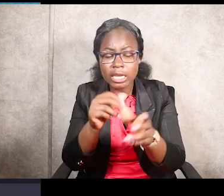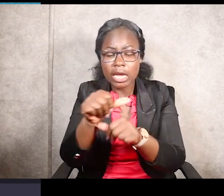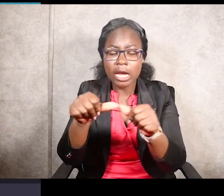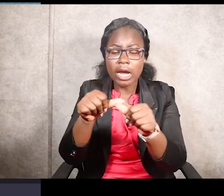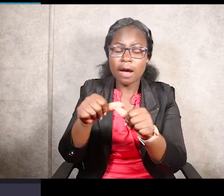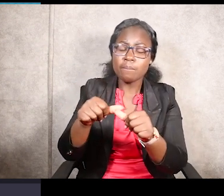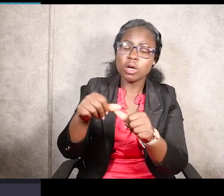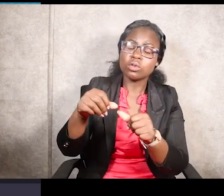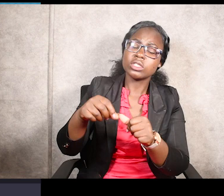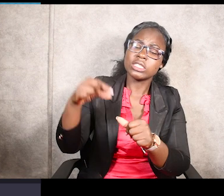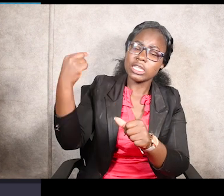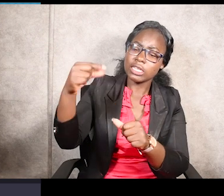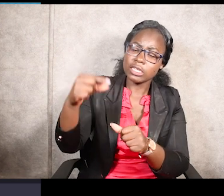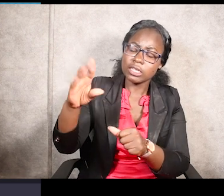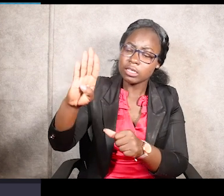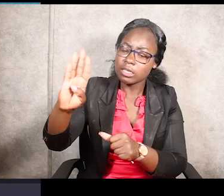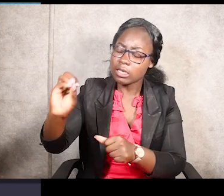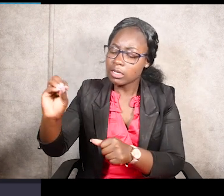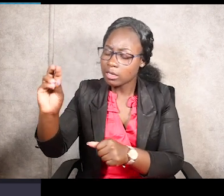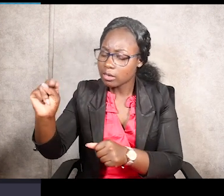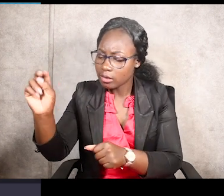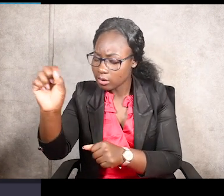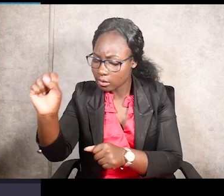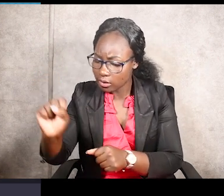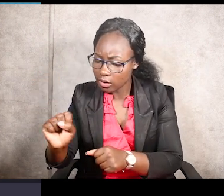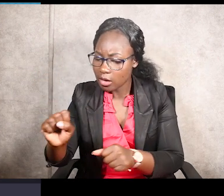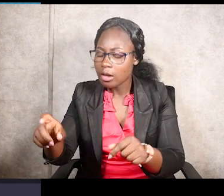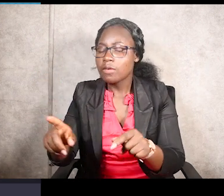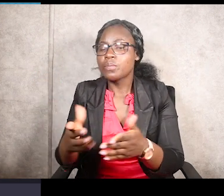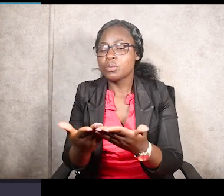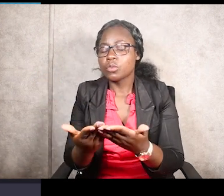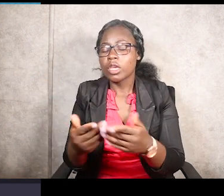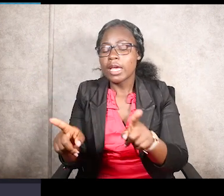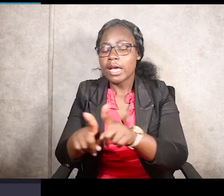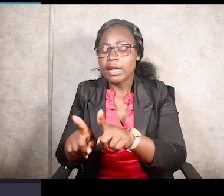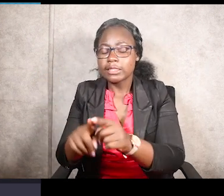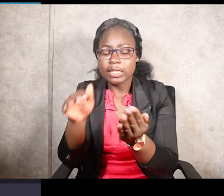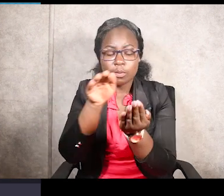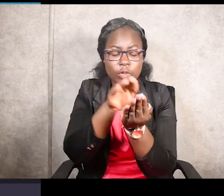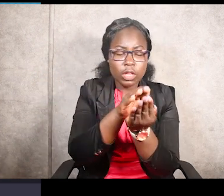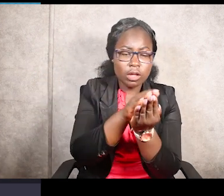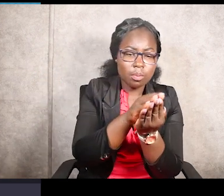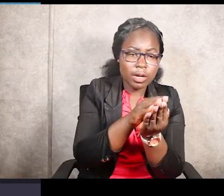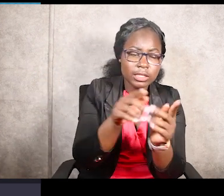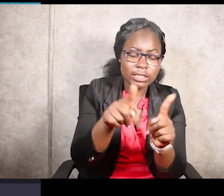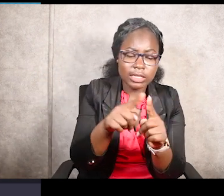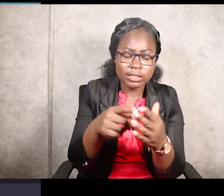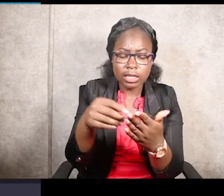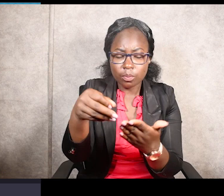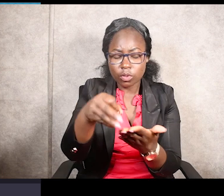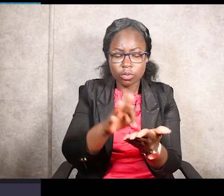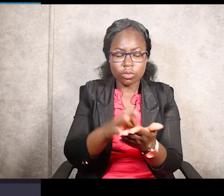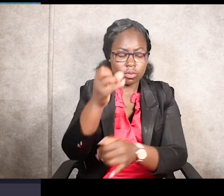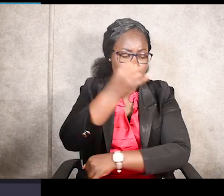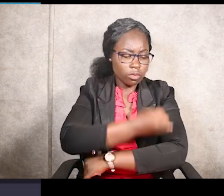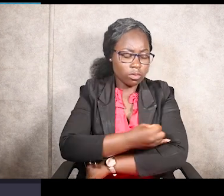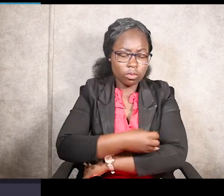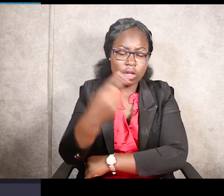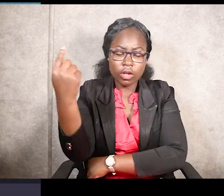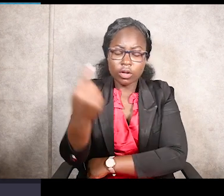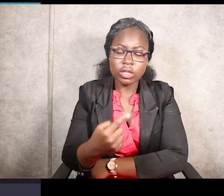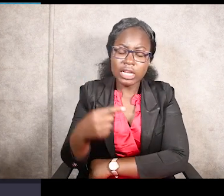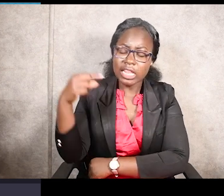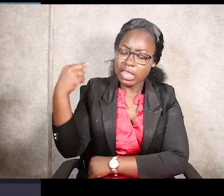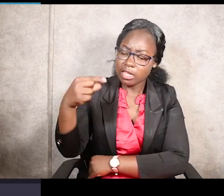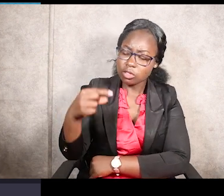green bonds, and the issue is about green loans. Even banks and financial institutions are coming in with a green